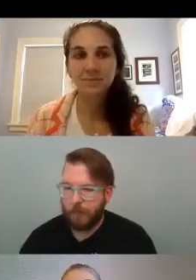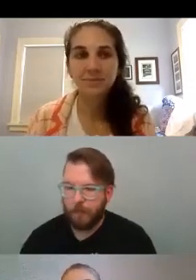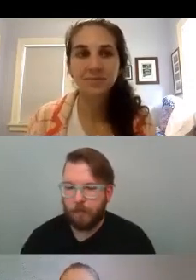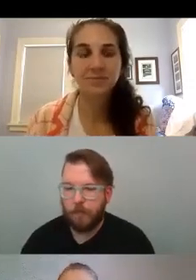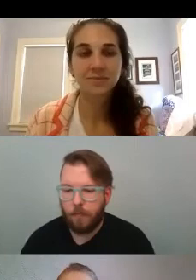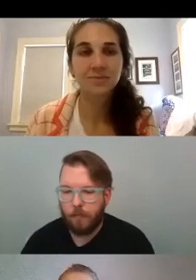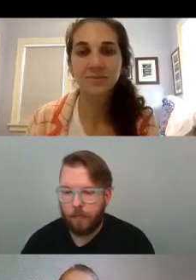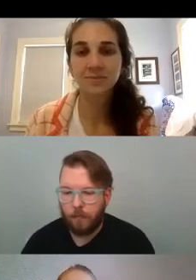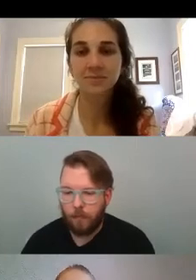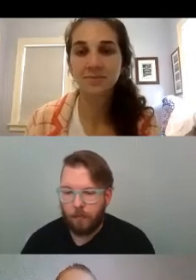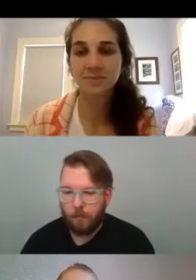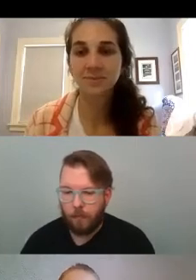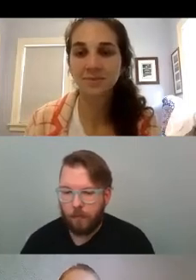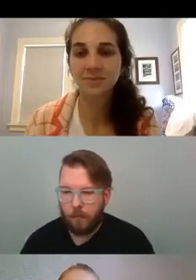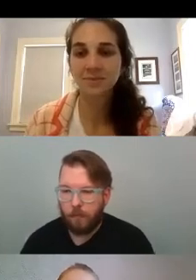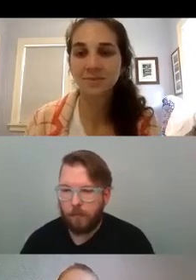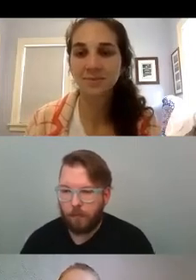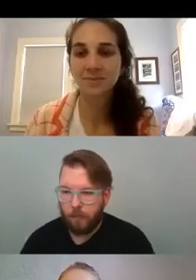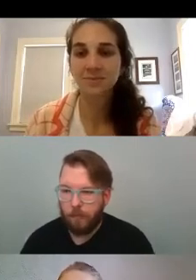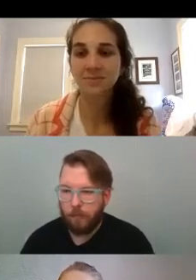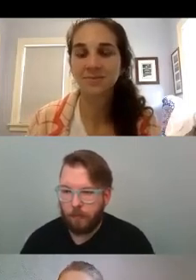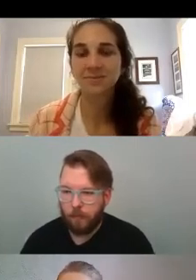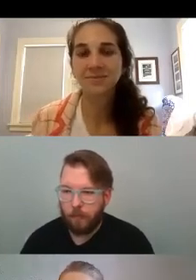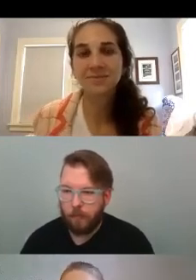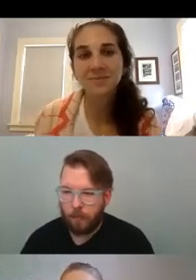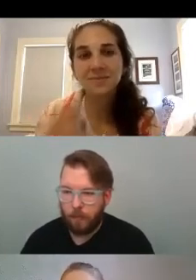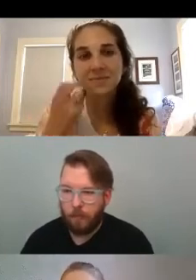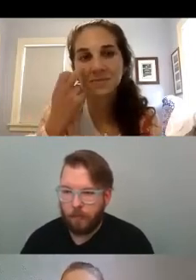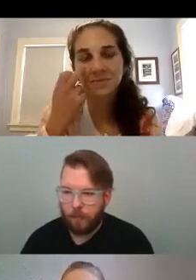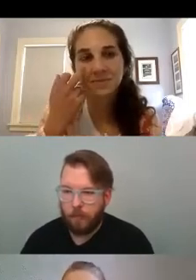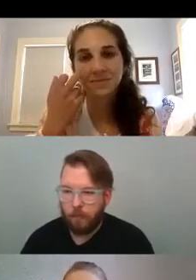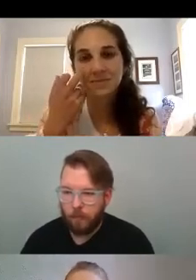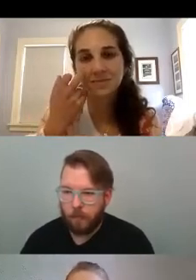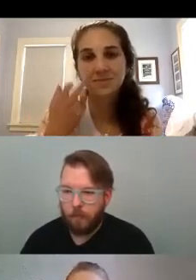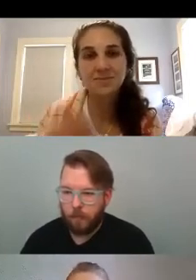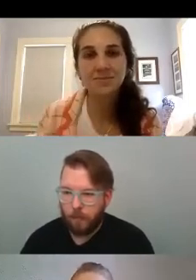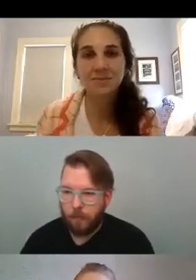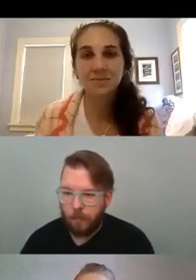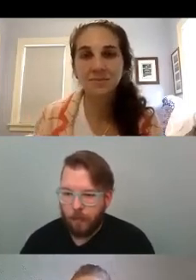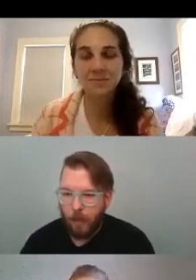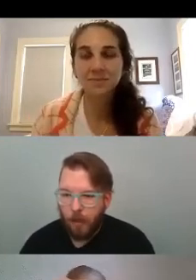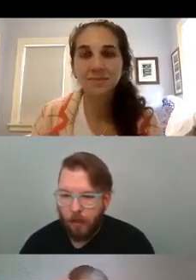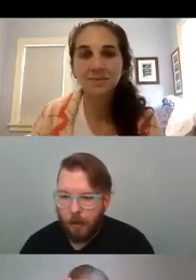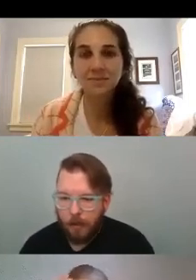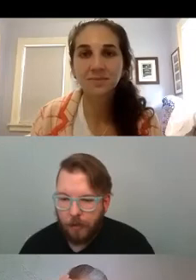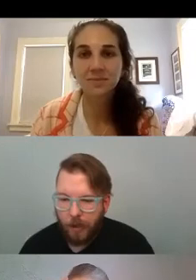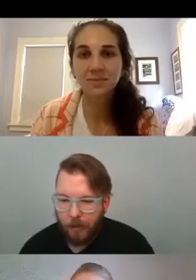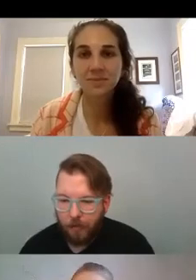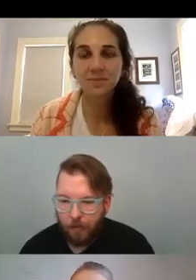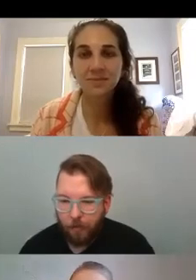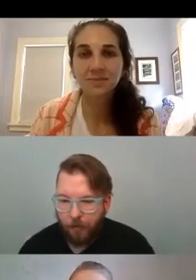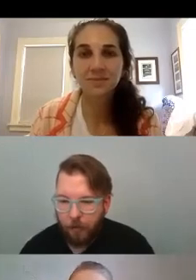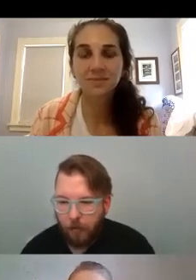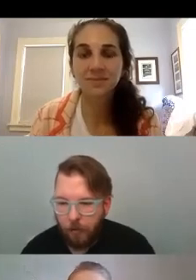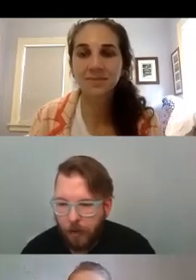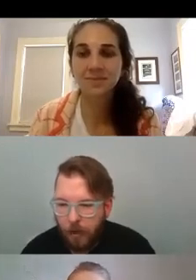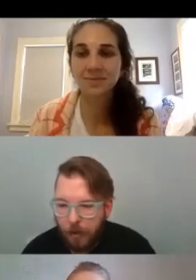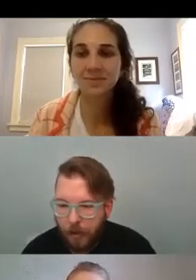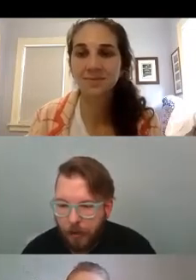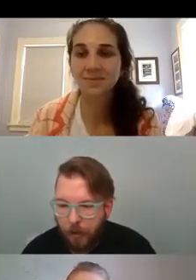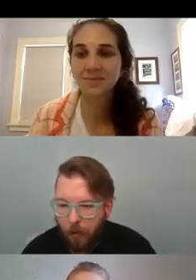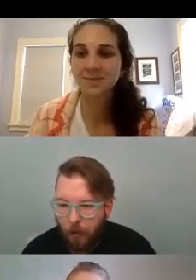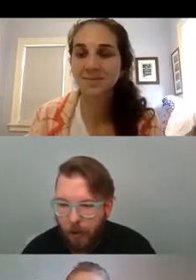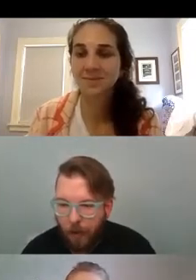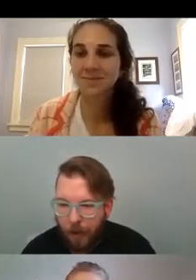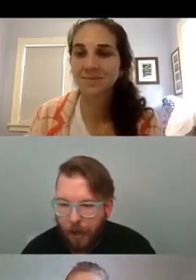tours, and definitely they're leading some of the digital engagements as well. All right, so we have two folks who would like